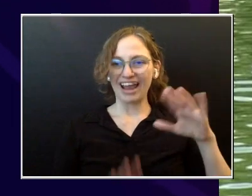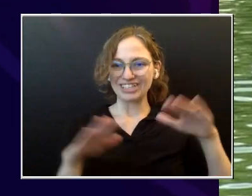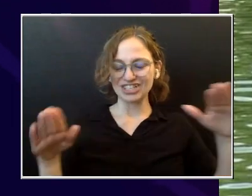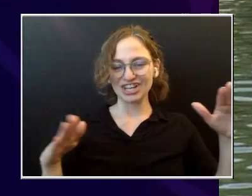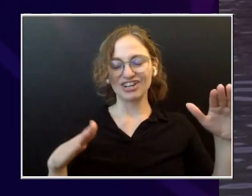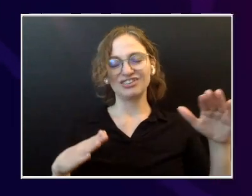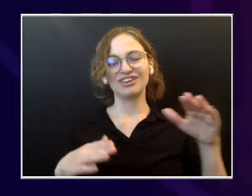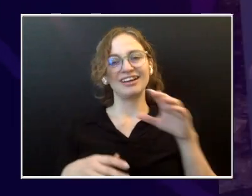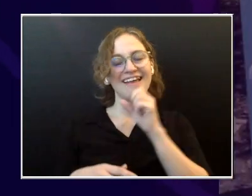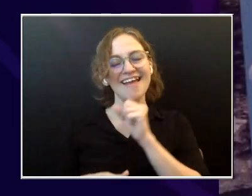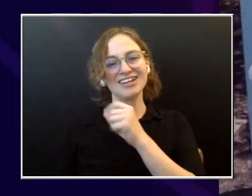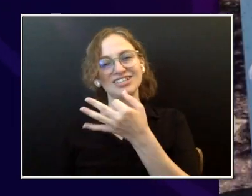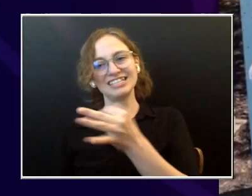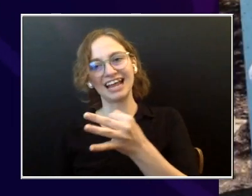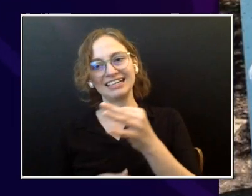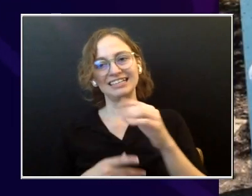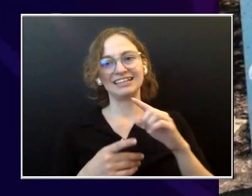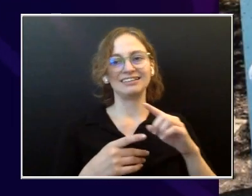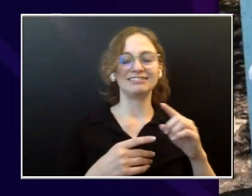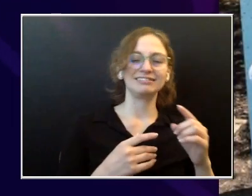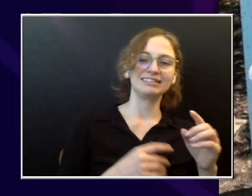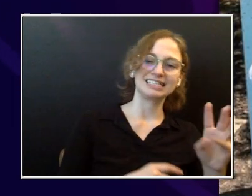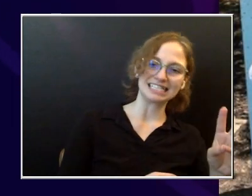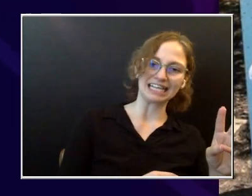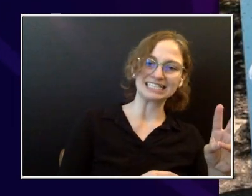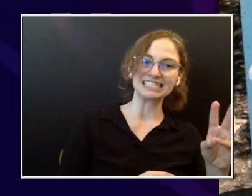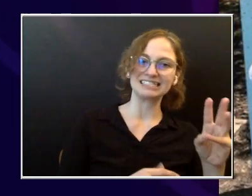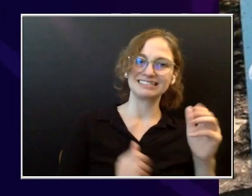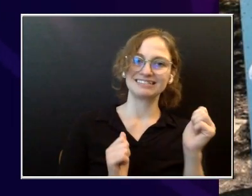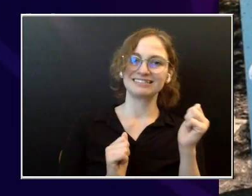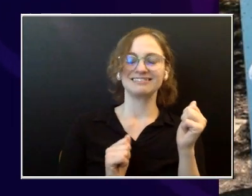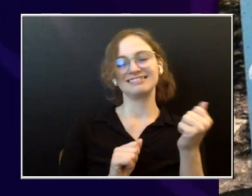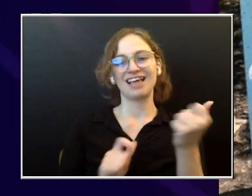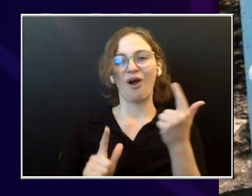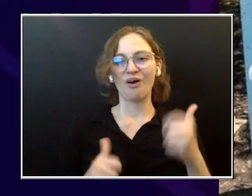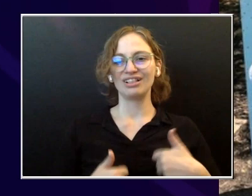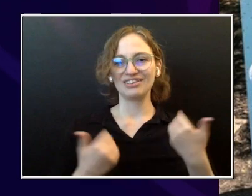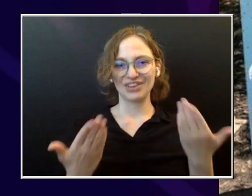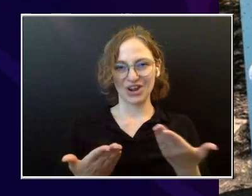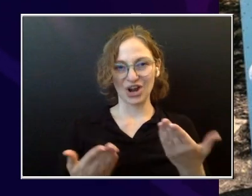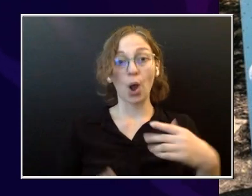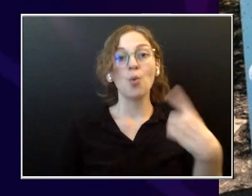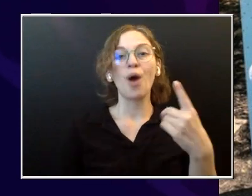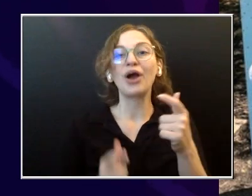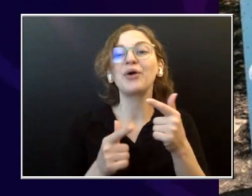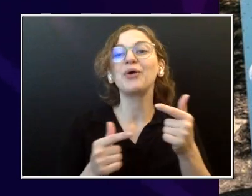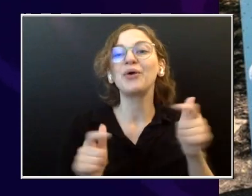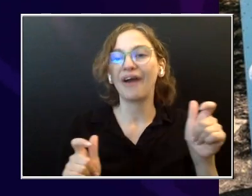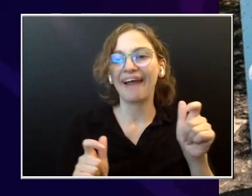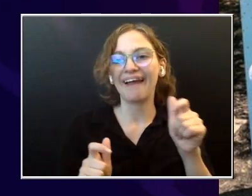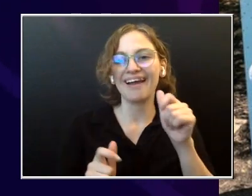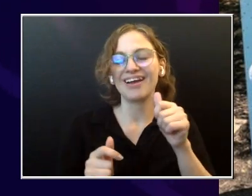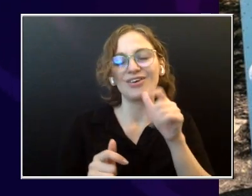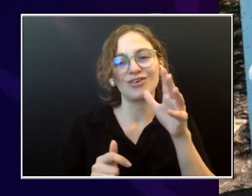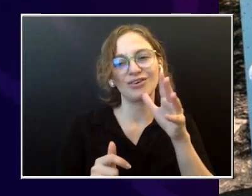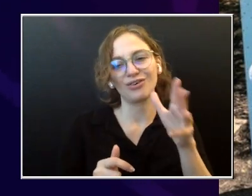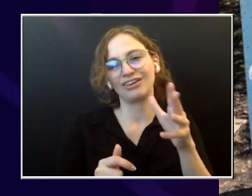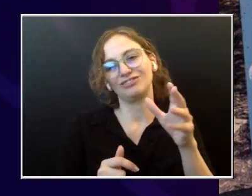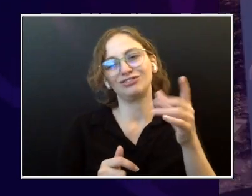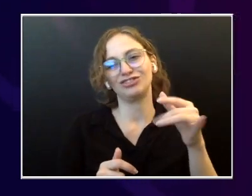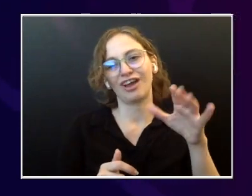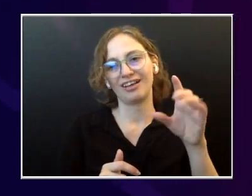19 to 6, and they all live here. And 1 great grandchild, and he is 6 weeks